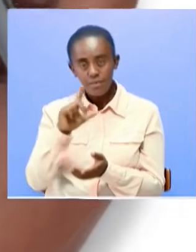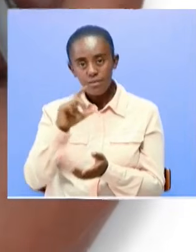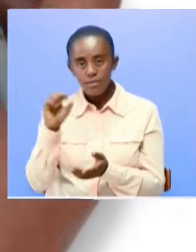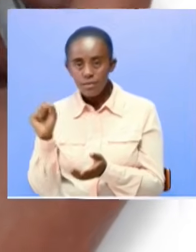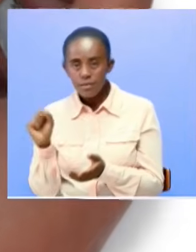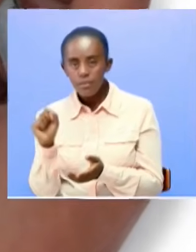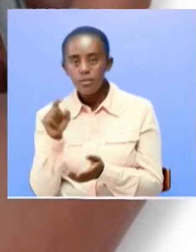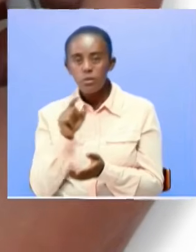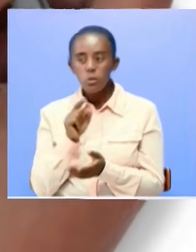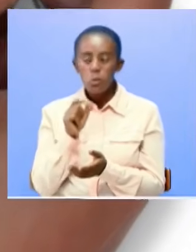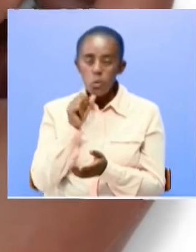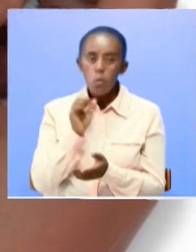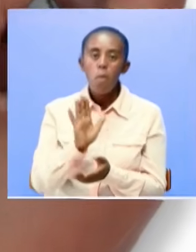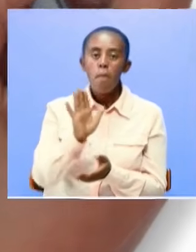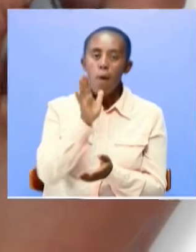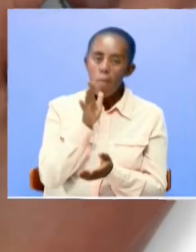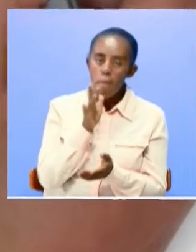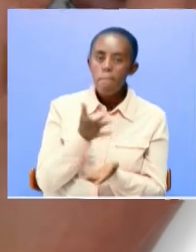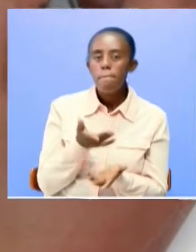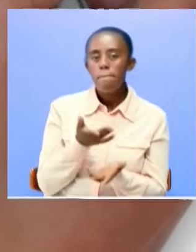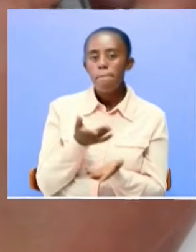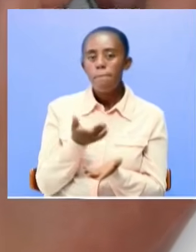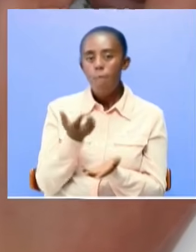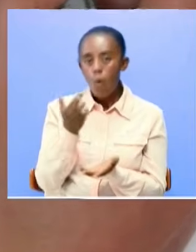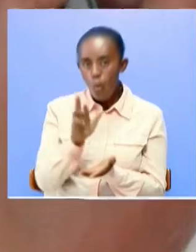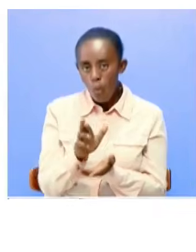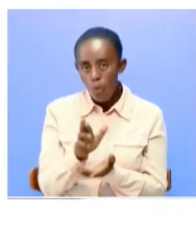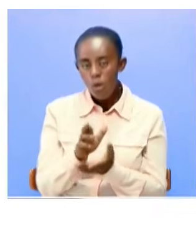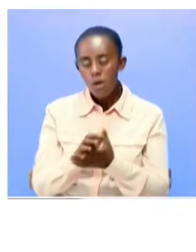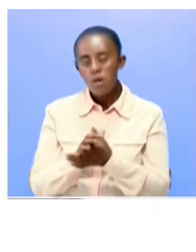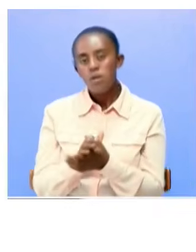your mom or your mother